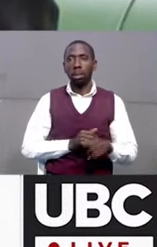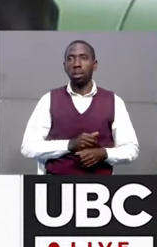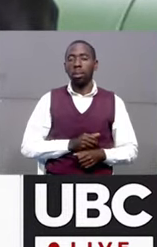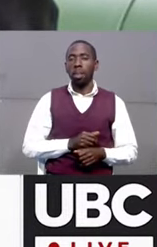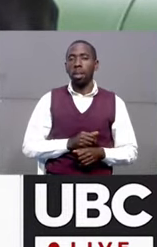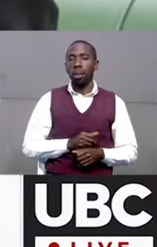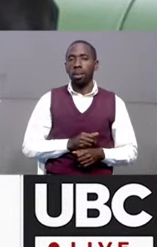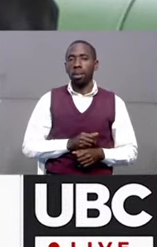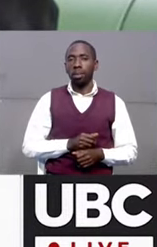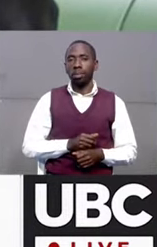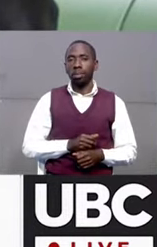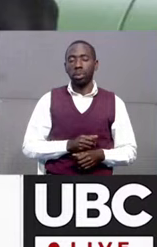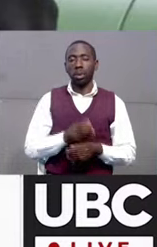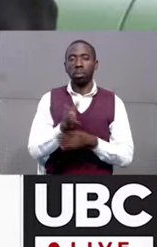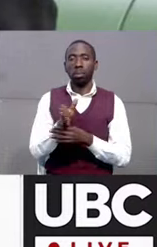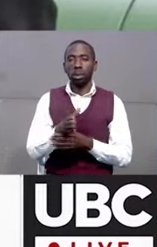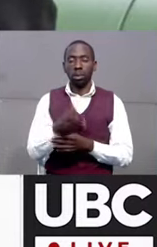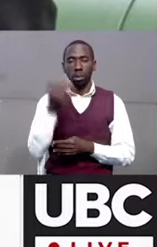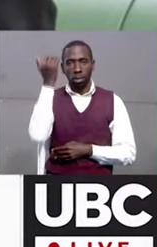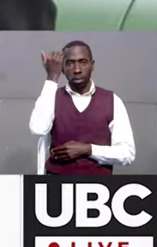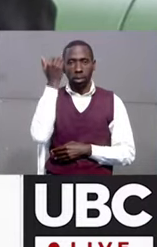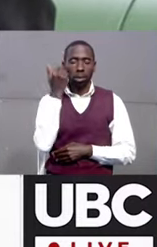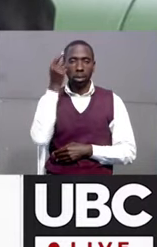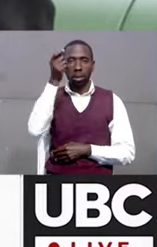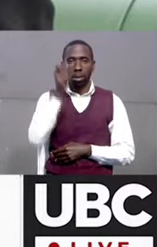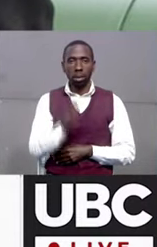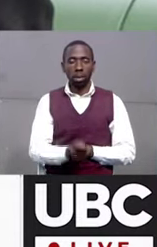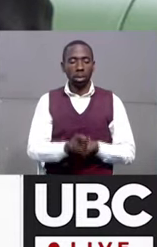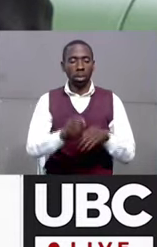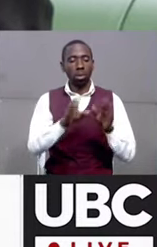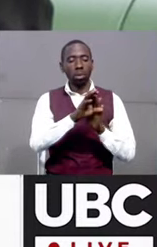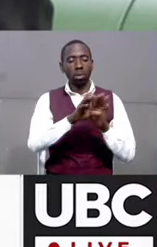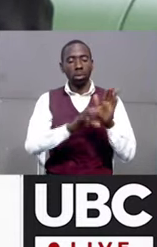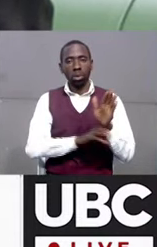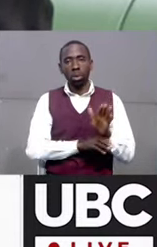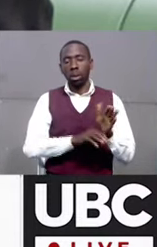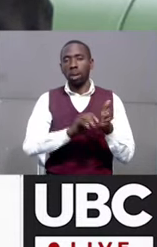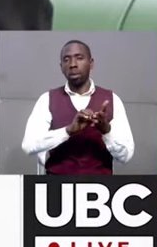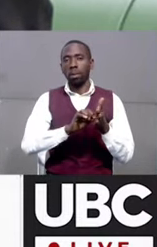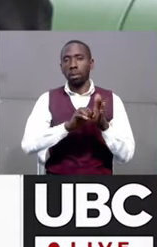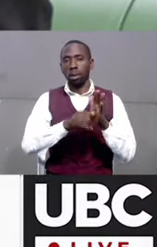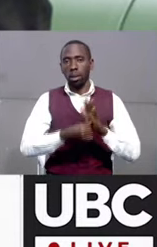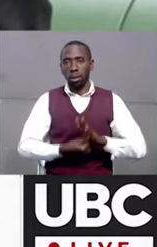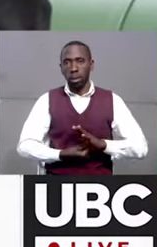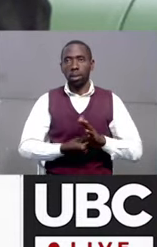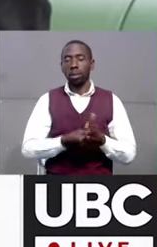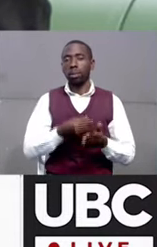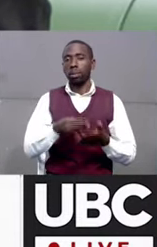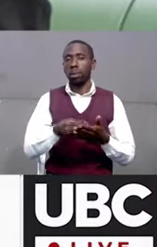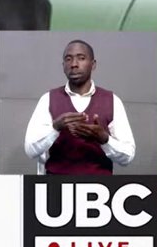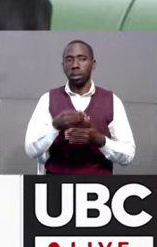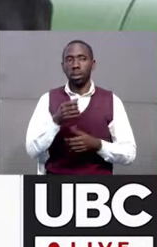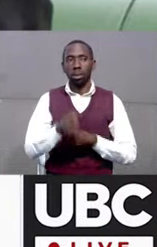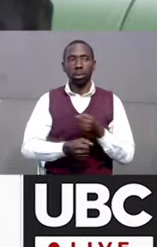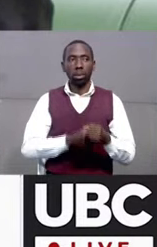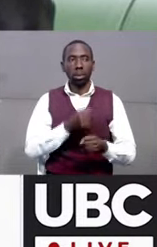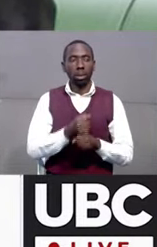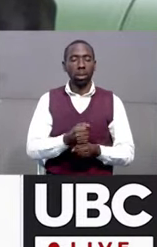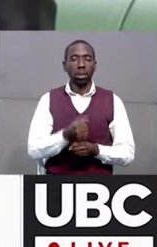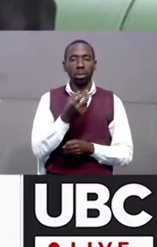for Ministry of Justice and Constitutional Affairs for financial year